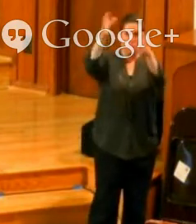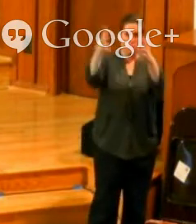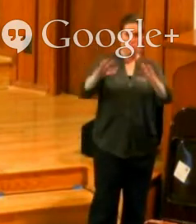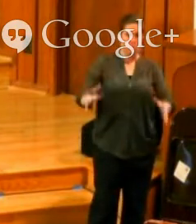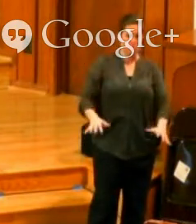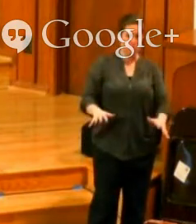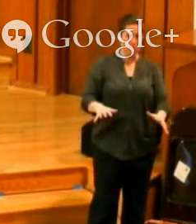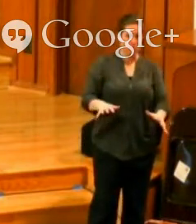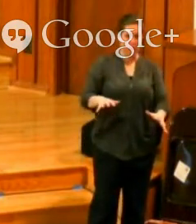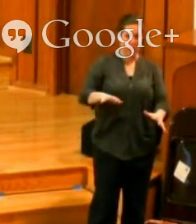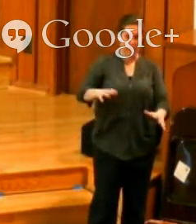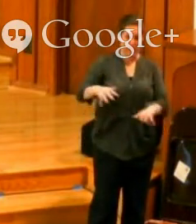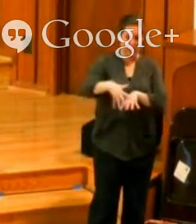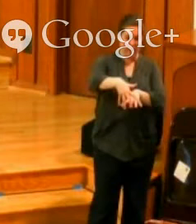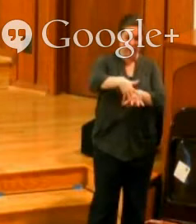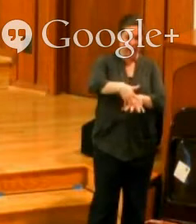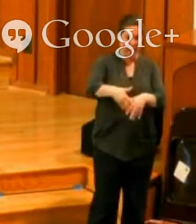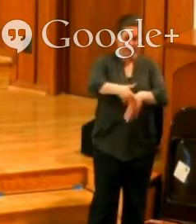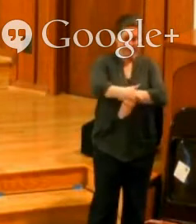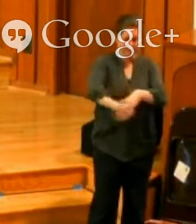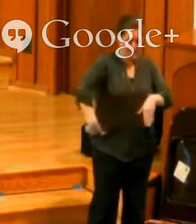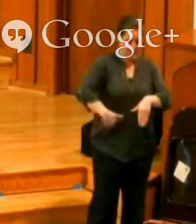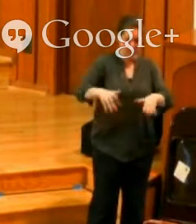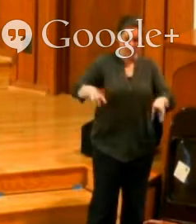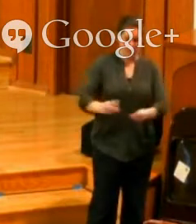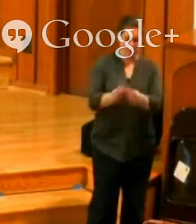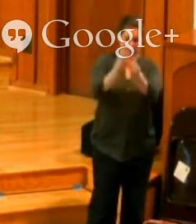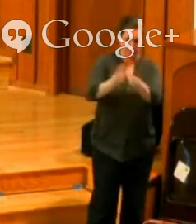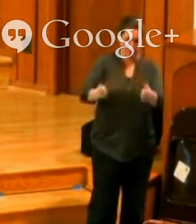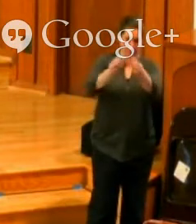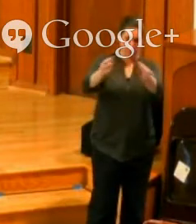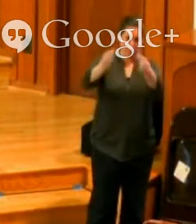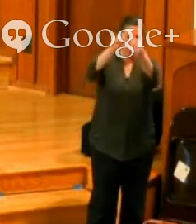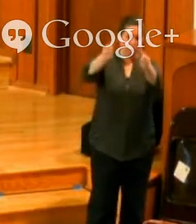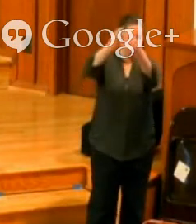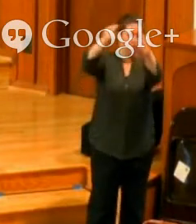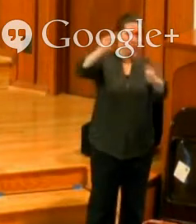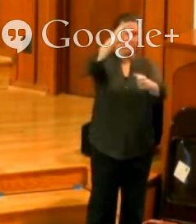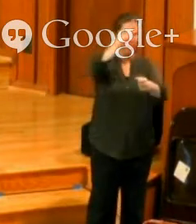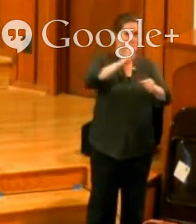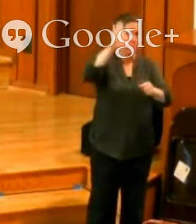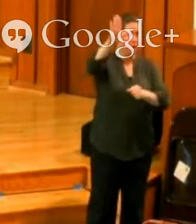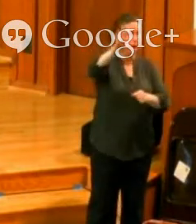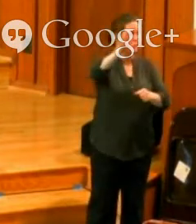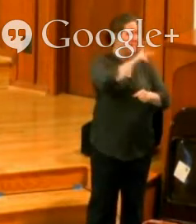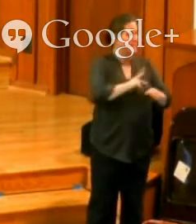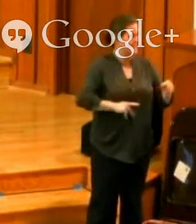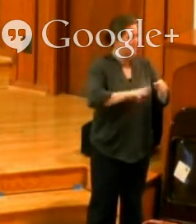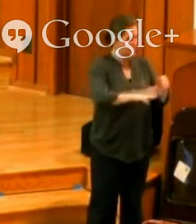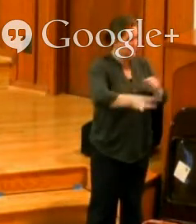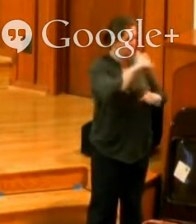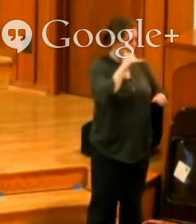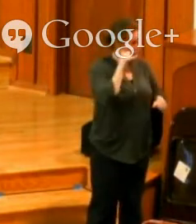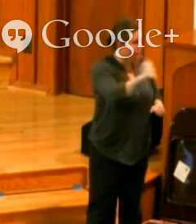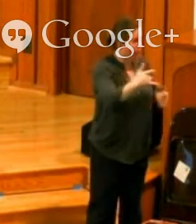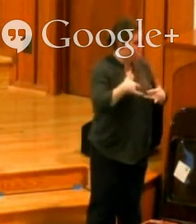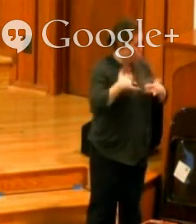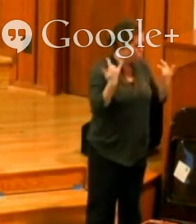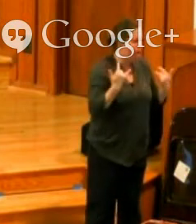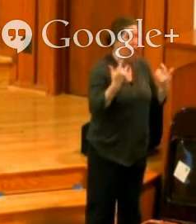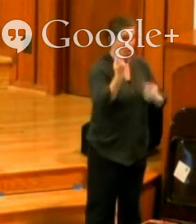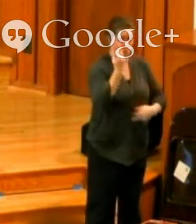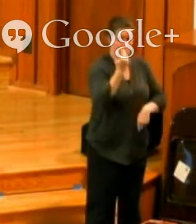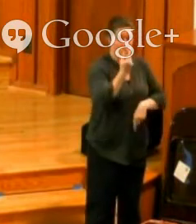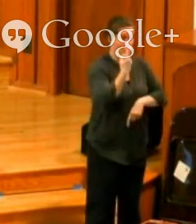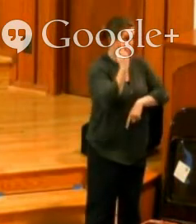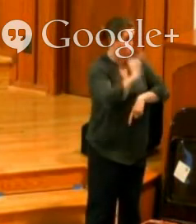image at the feet. And then it became a great mountain and filled the whole earth, and that's God's everlasting kingdom. Are you excited that we can one day partake of God's